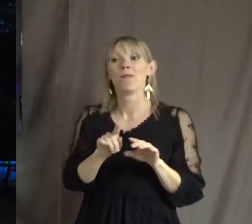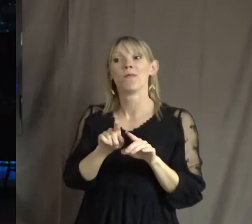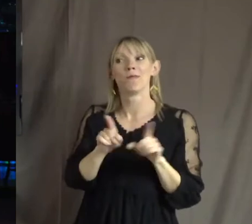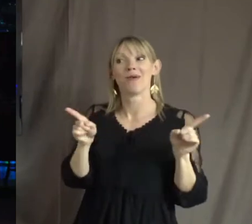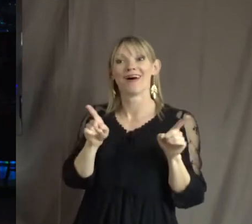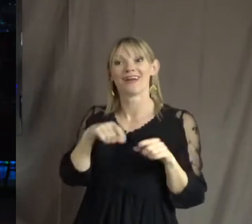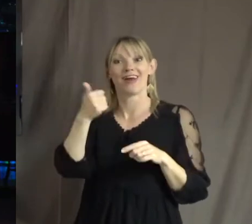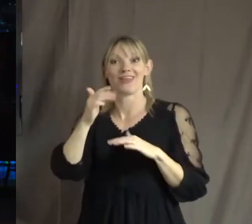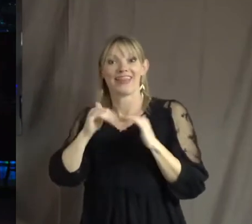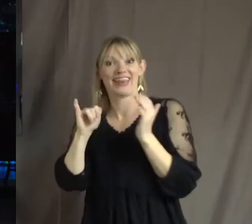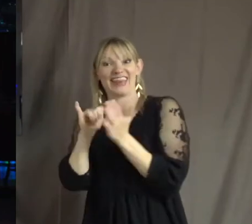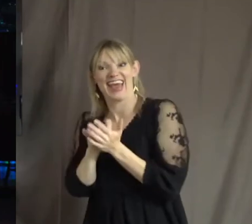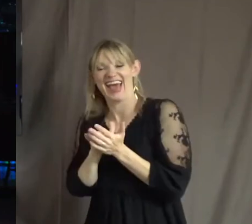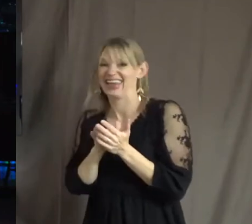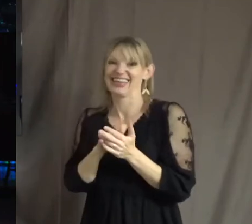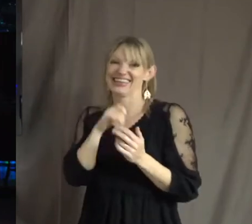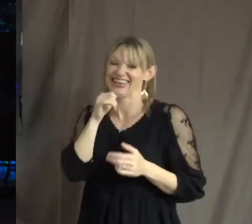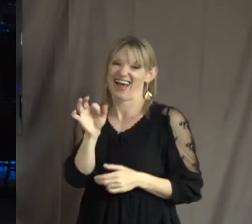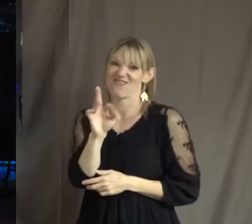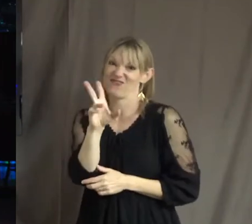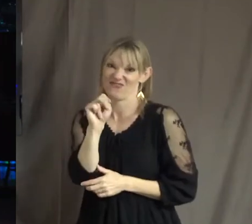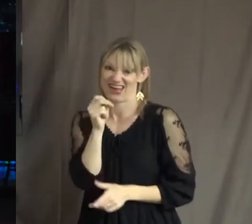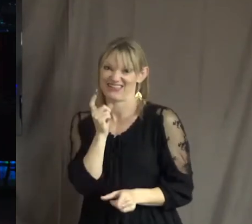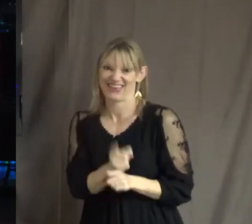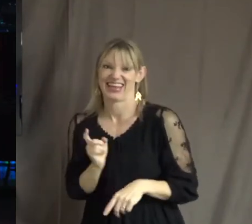change is no fun whatsoever, right?